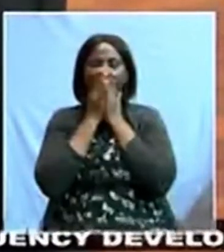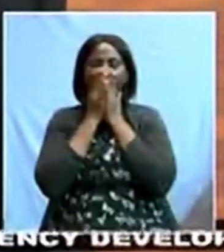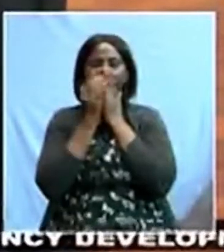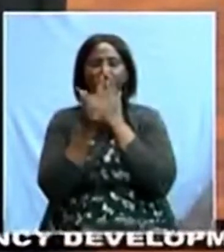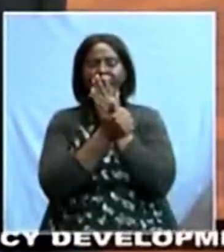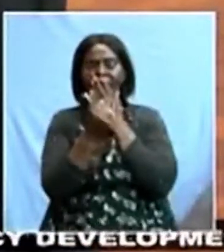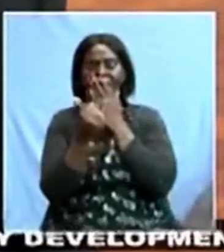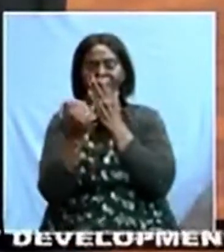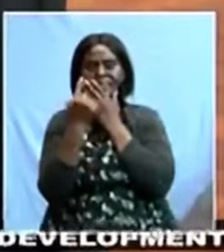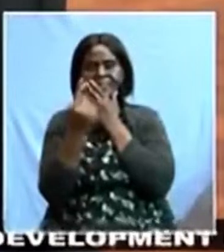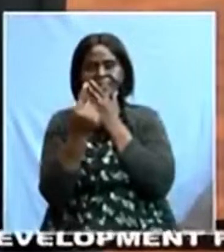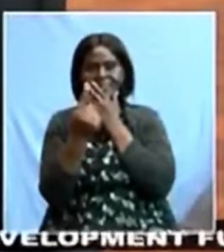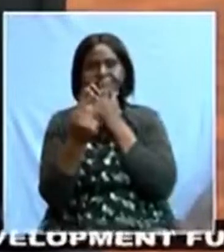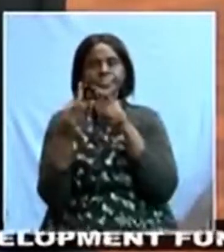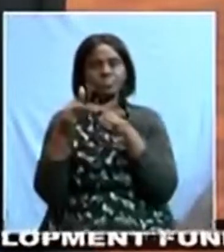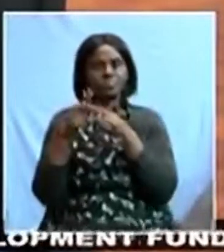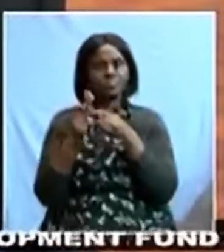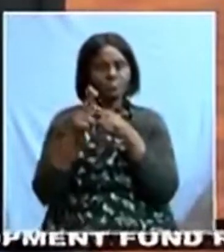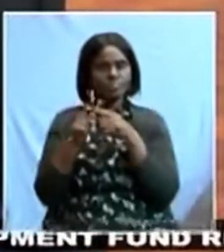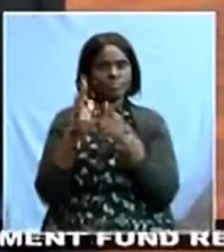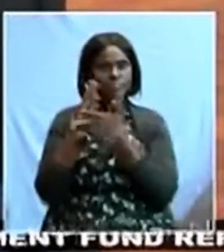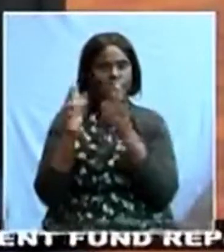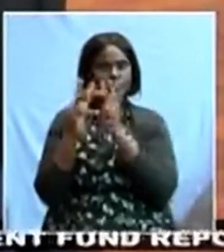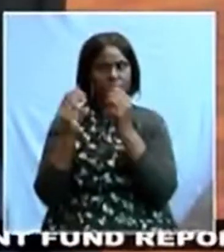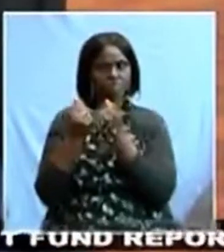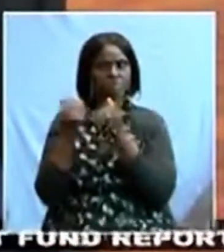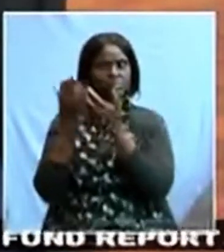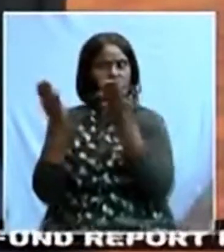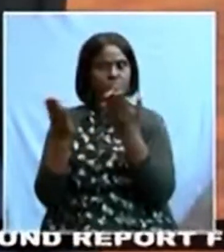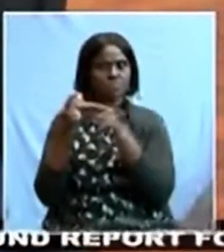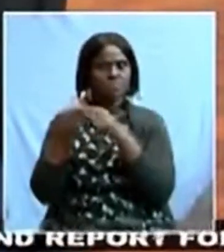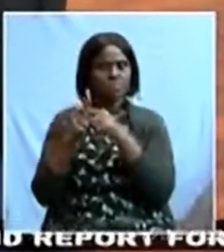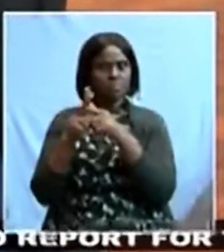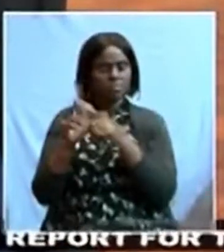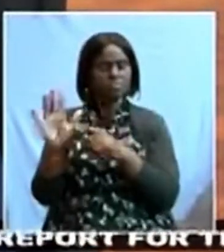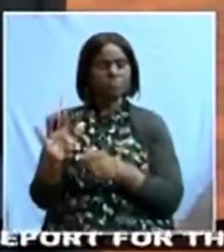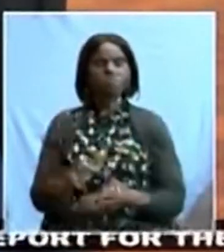one was at some workshop somewhere for repairs.